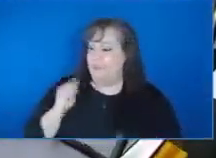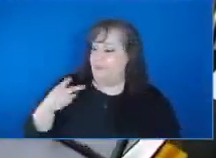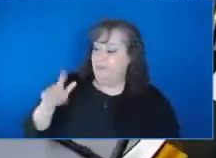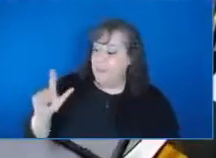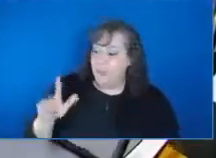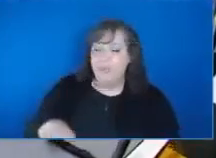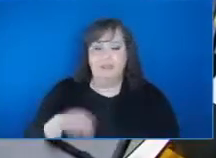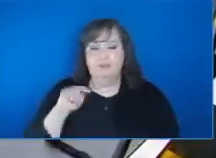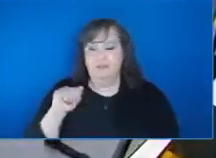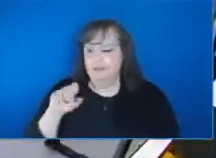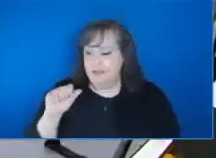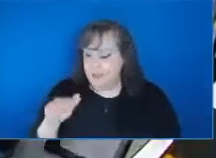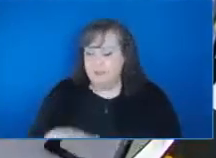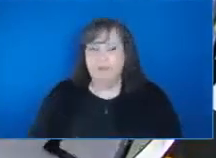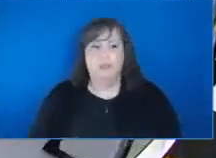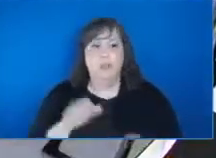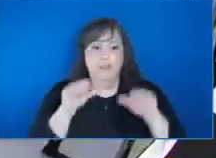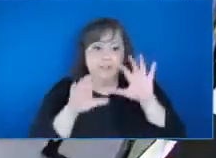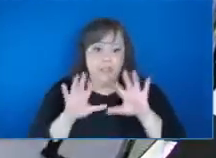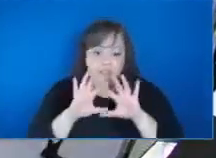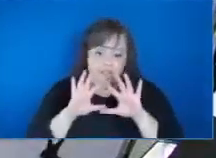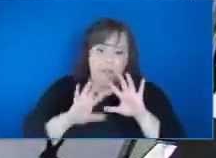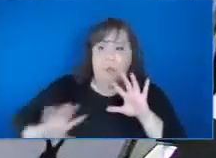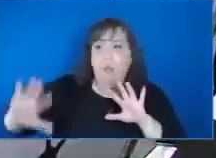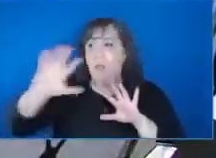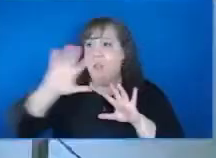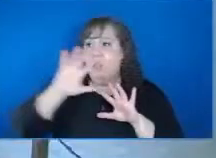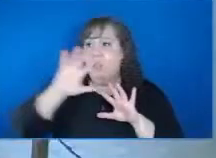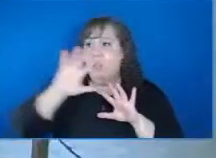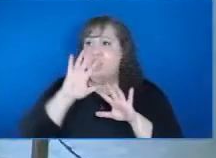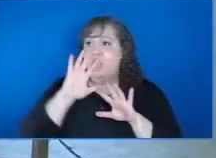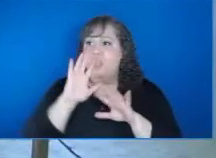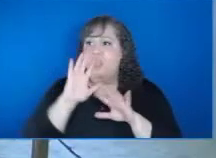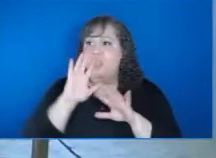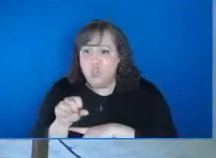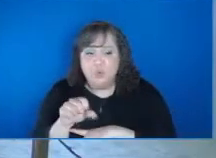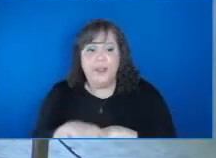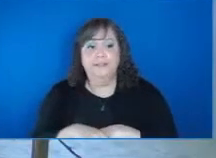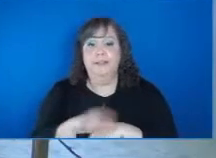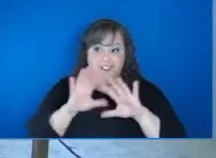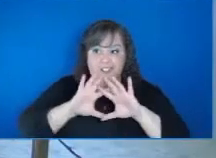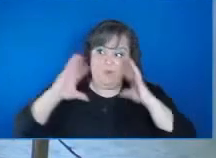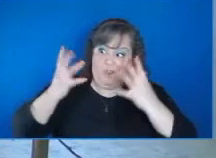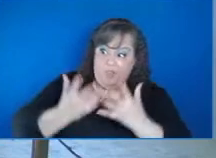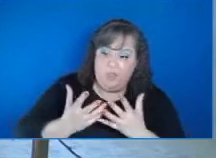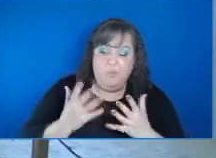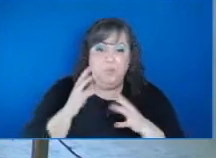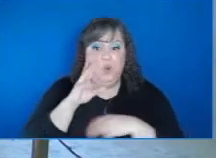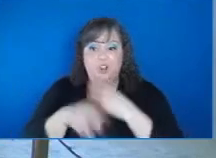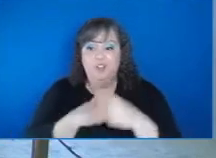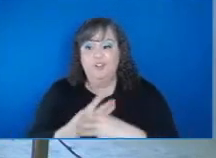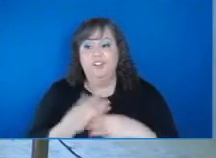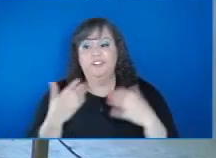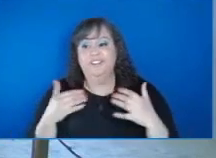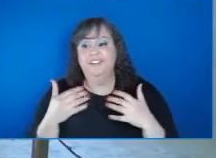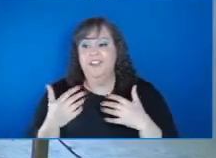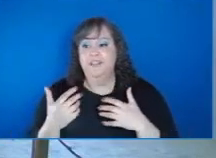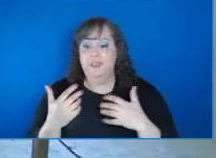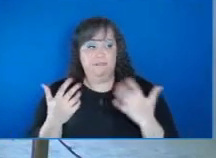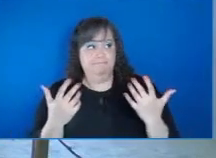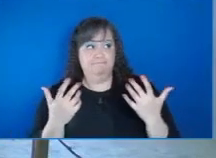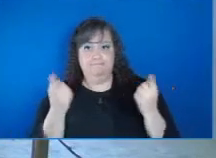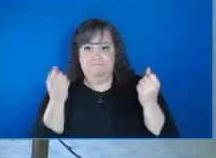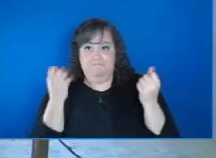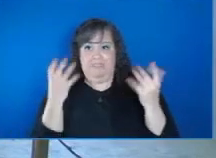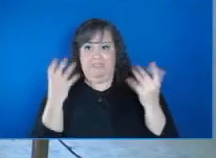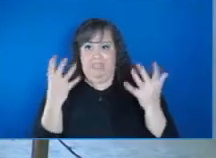NASA. We have scientists across the country. We have scientists actually around the world on this team. And, you know, we have a lot of different partners, and